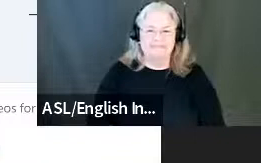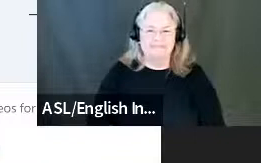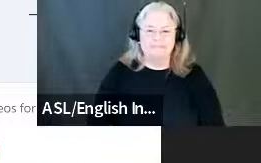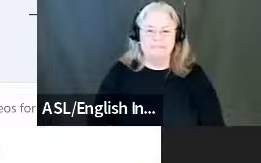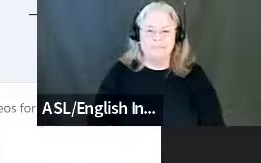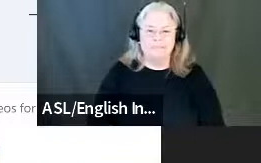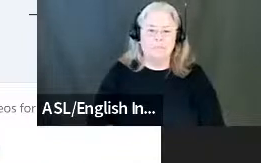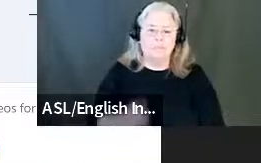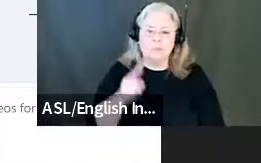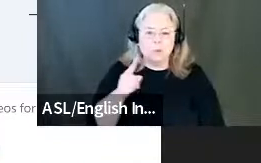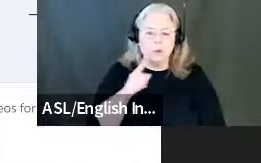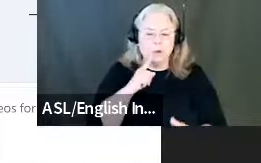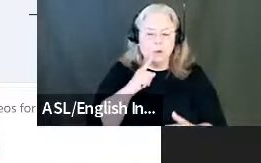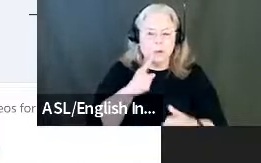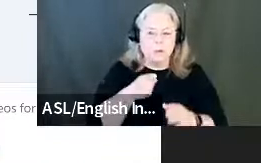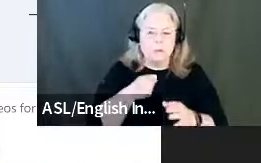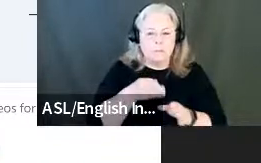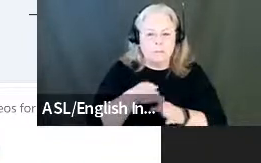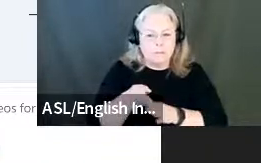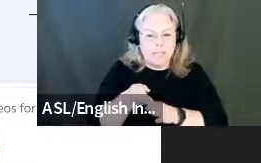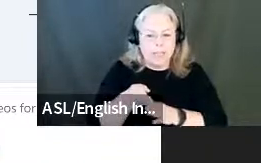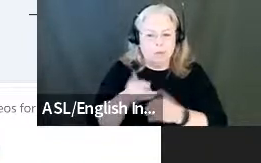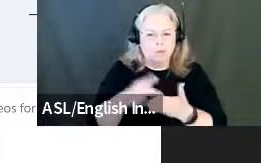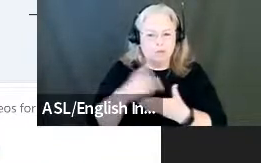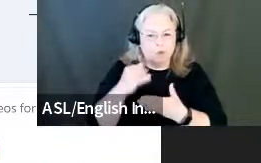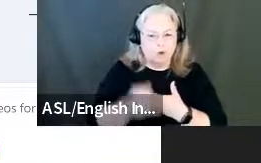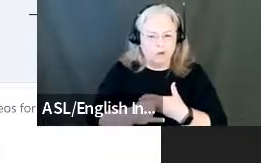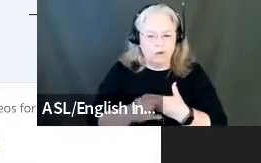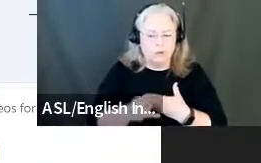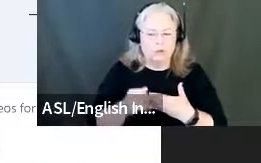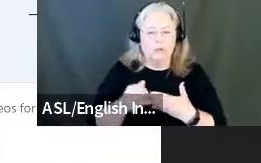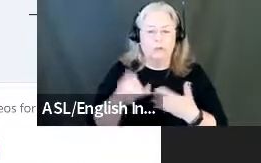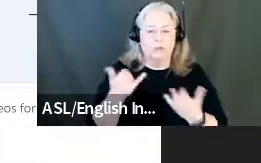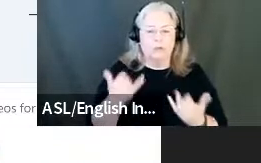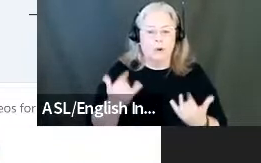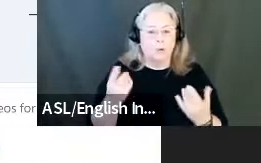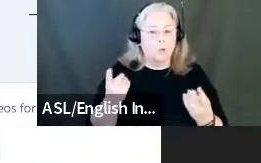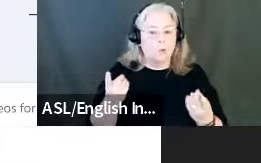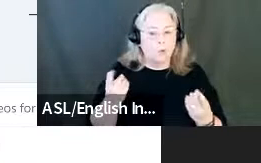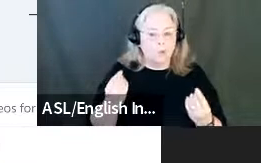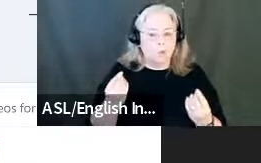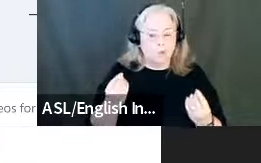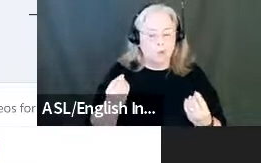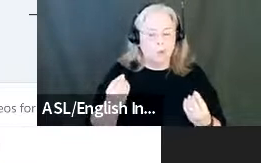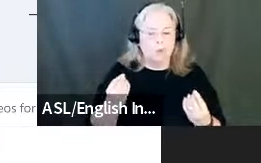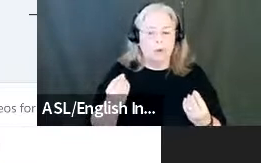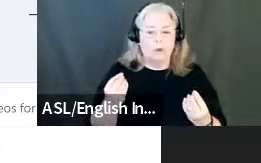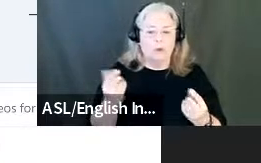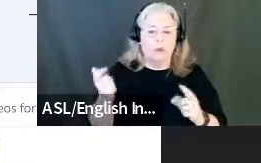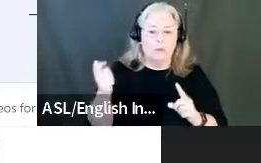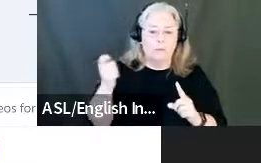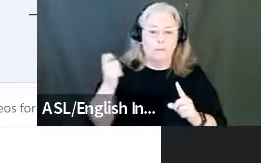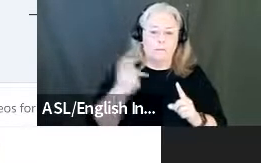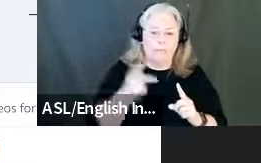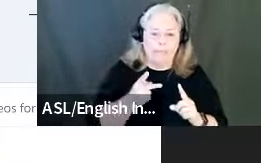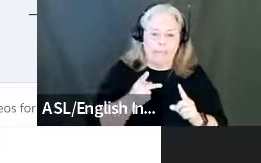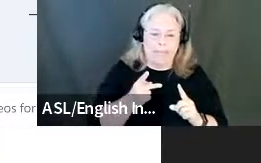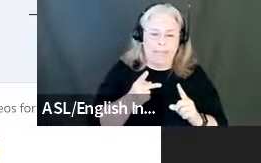So those are the main projects, and what I want to do is come back to